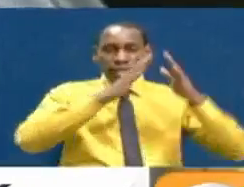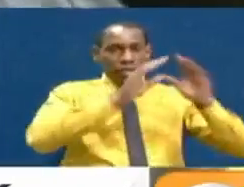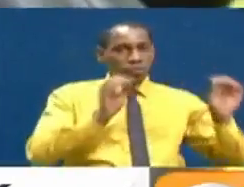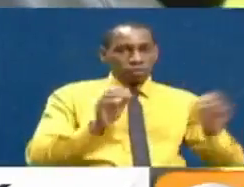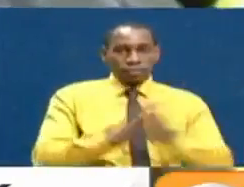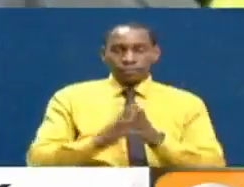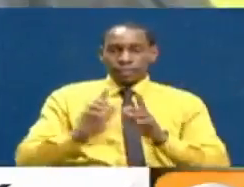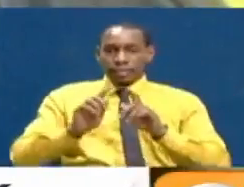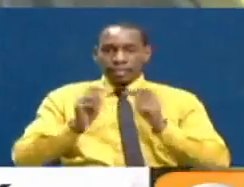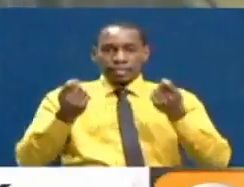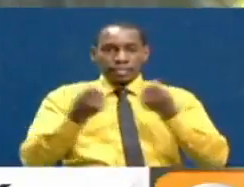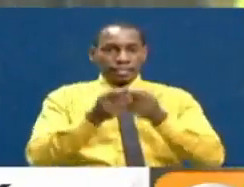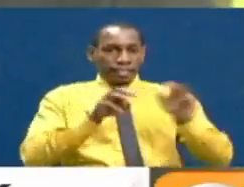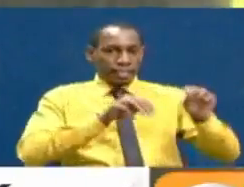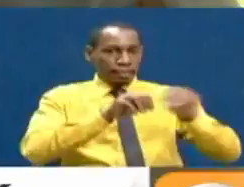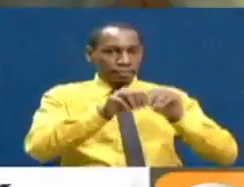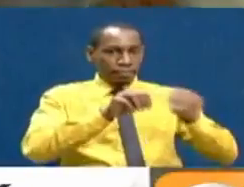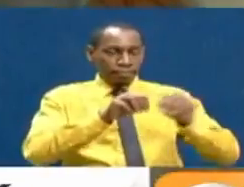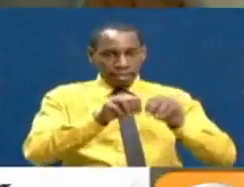team management